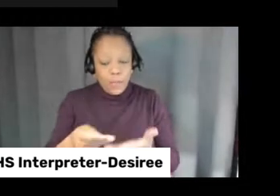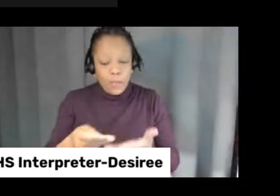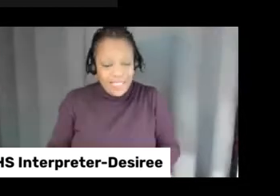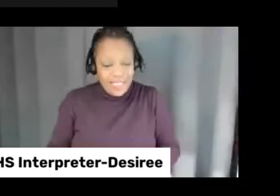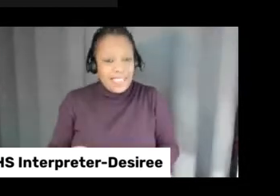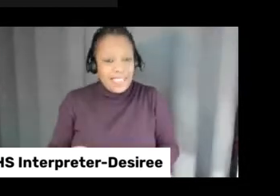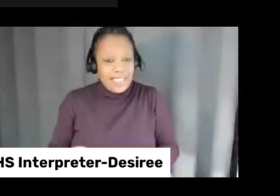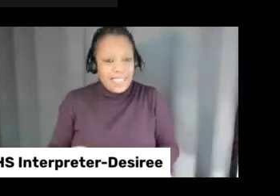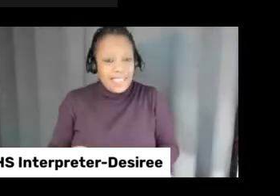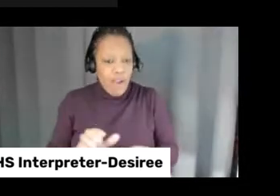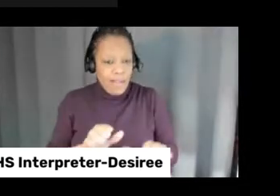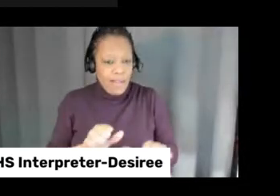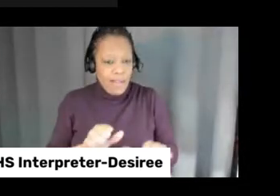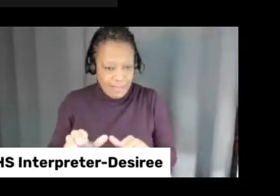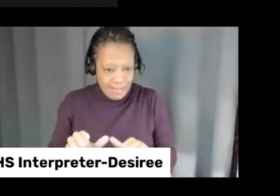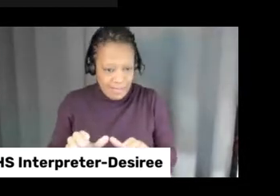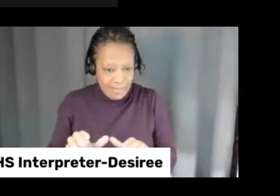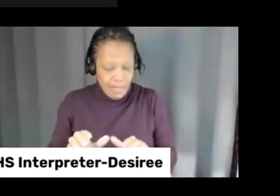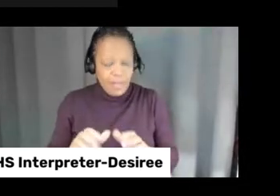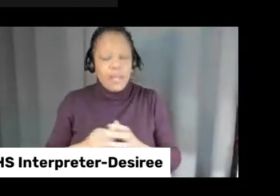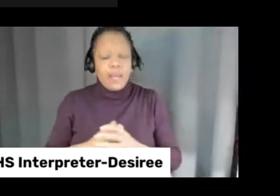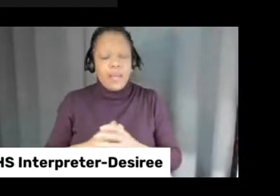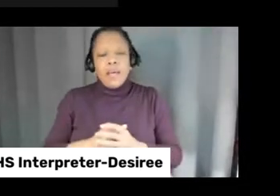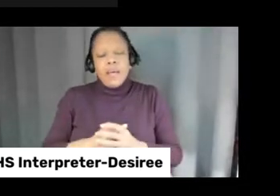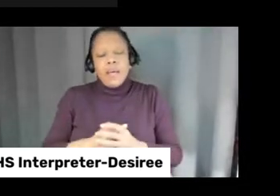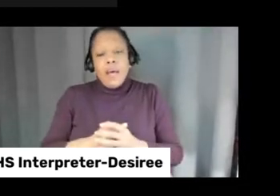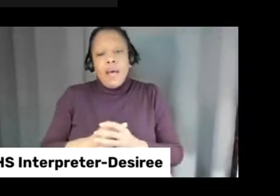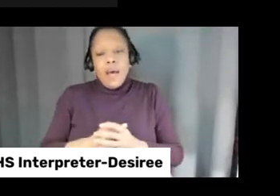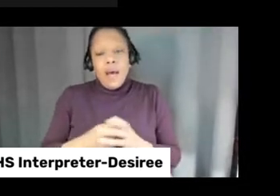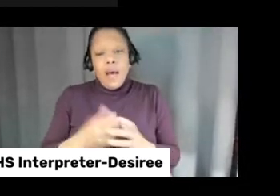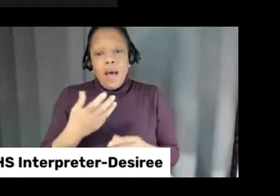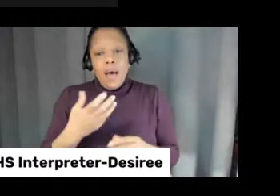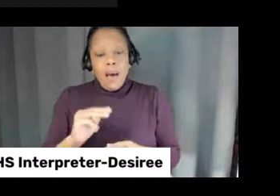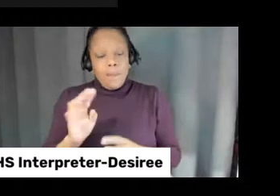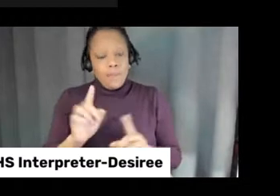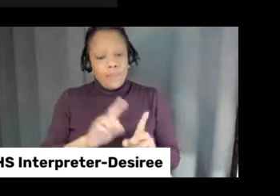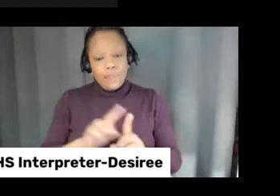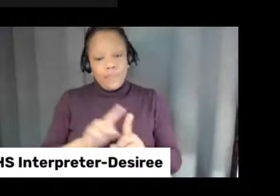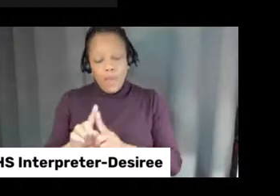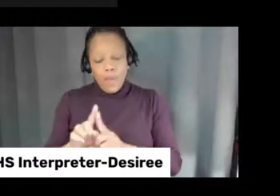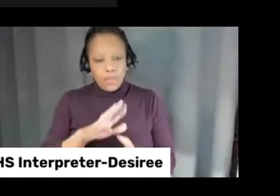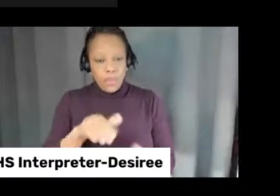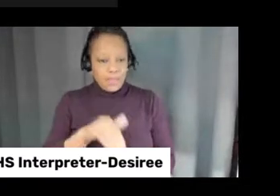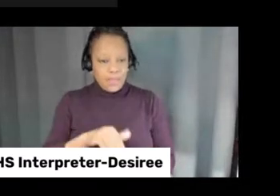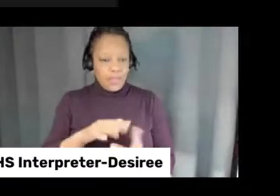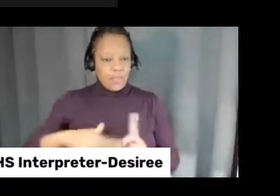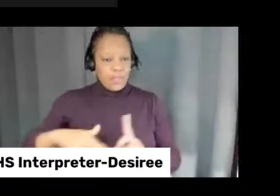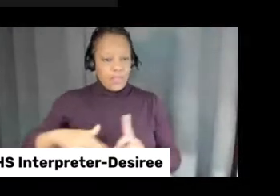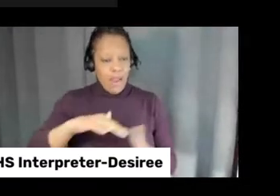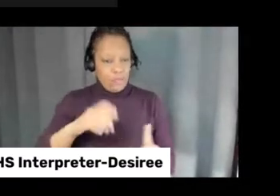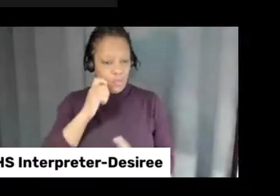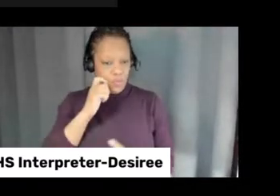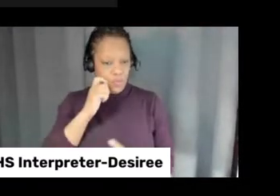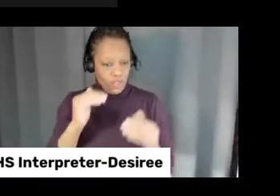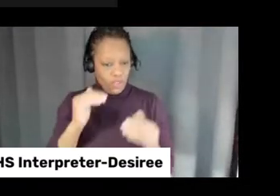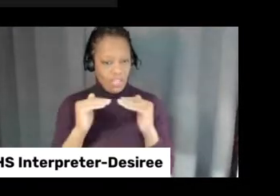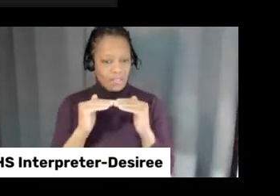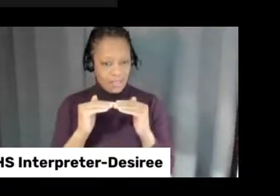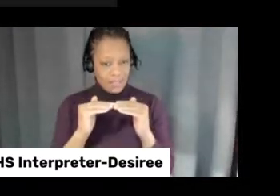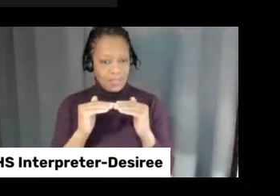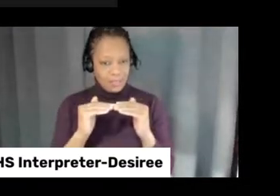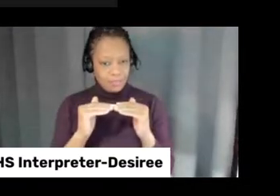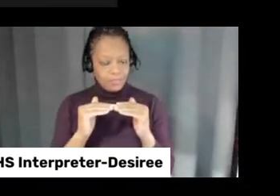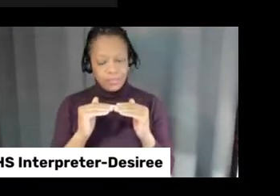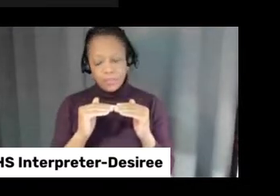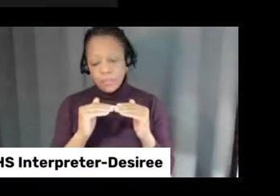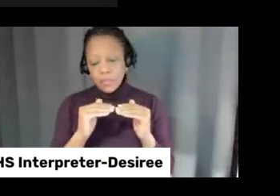our institutional practices. It also is centered around racial justice. So it